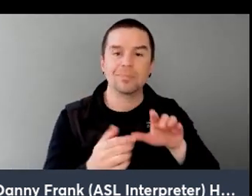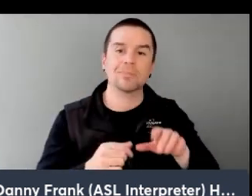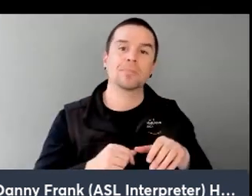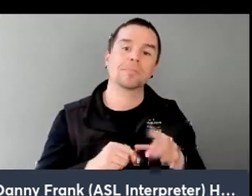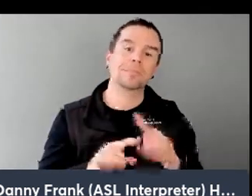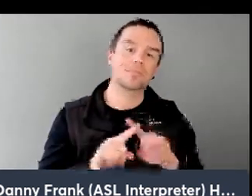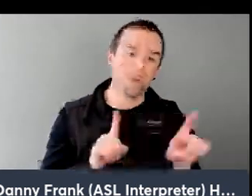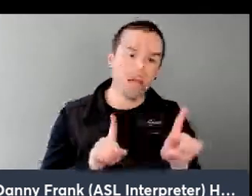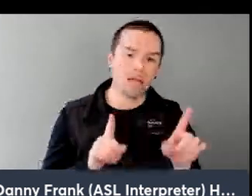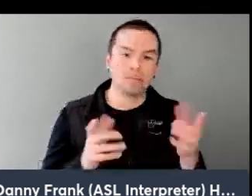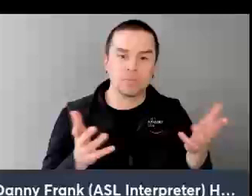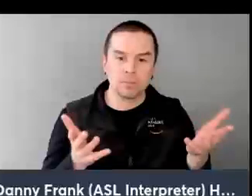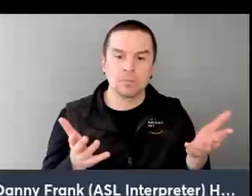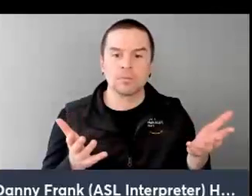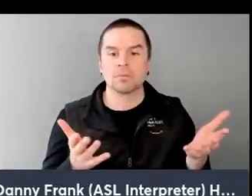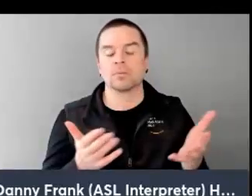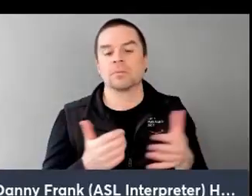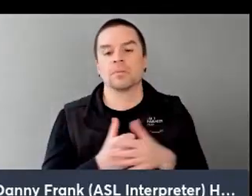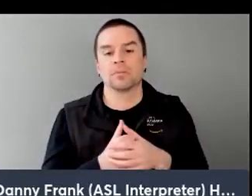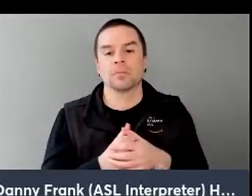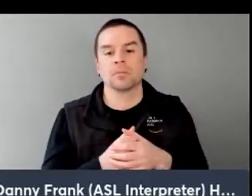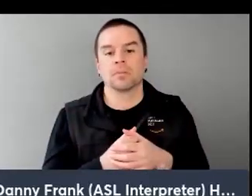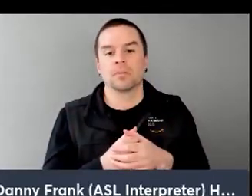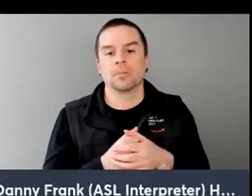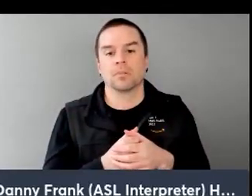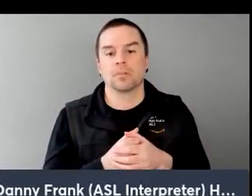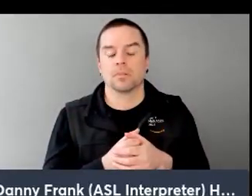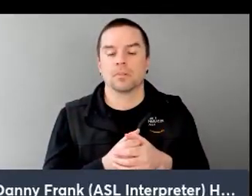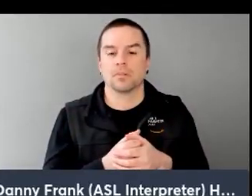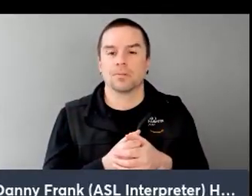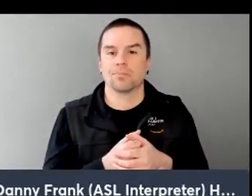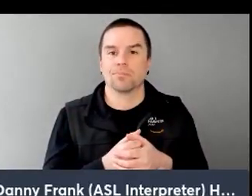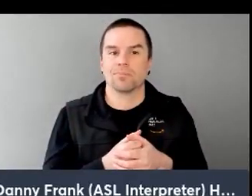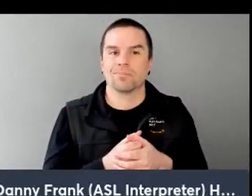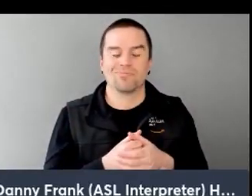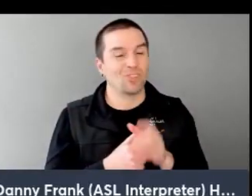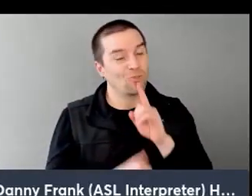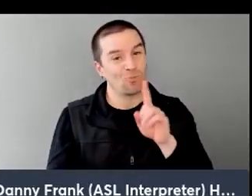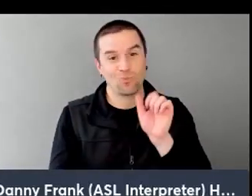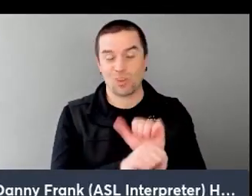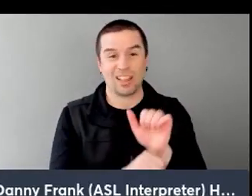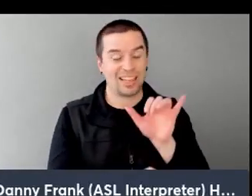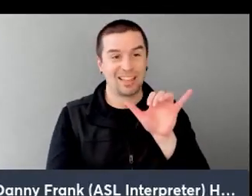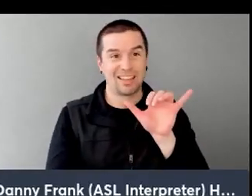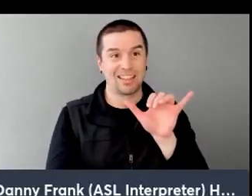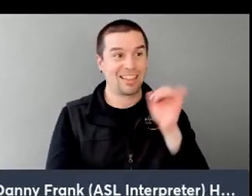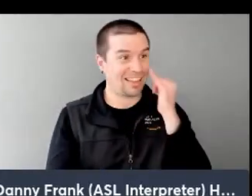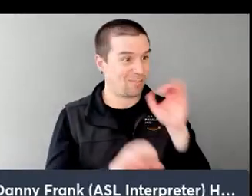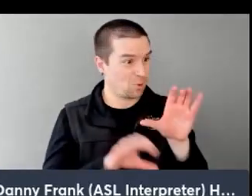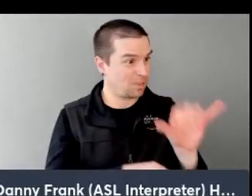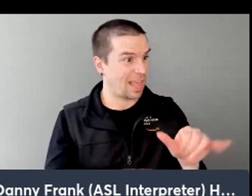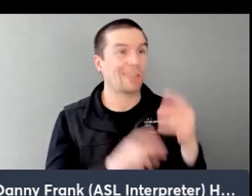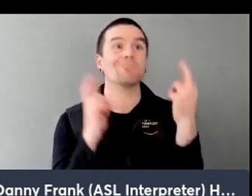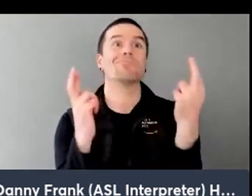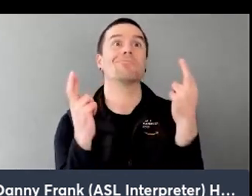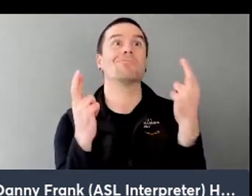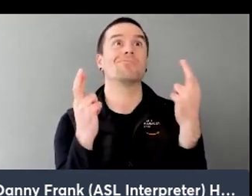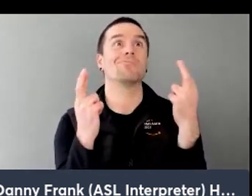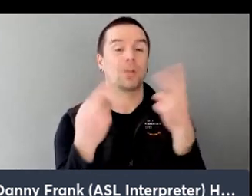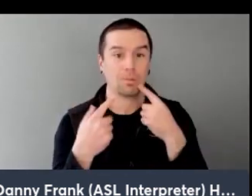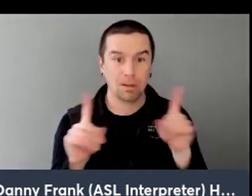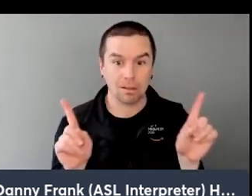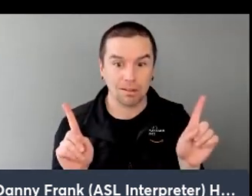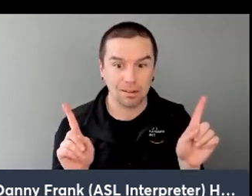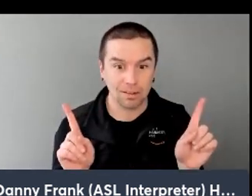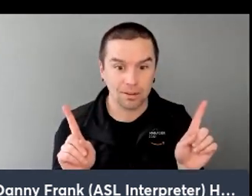But then, like, it's only hoping that you can get there. With